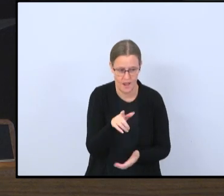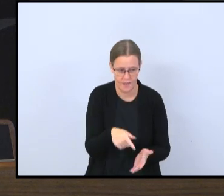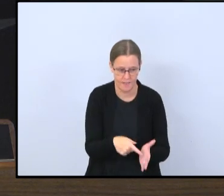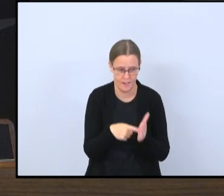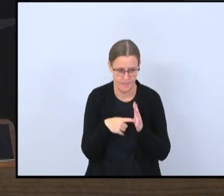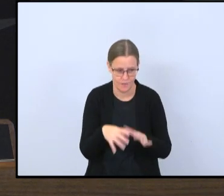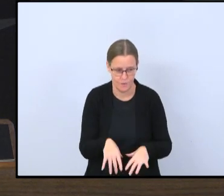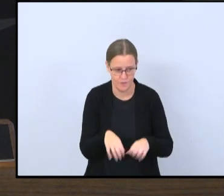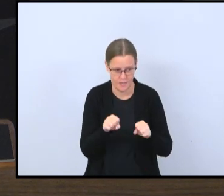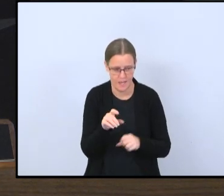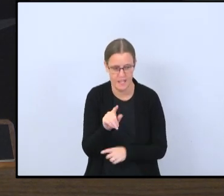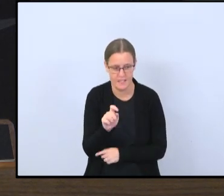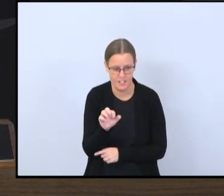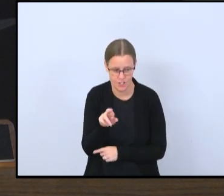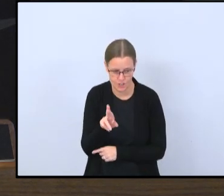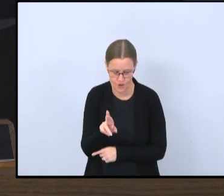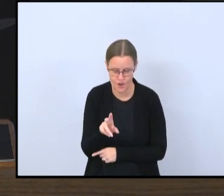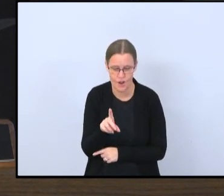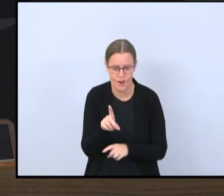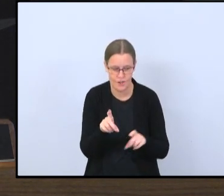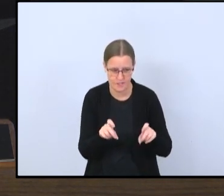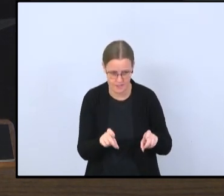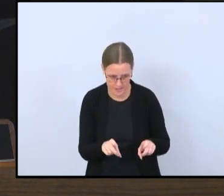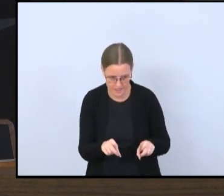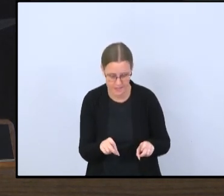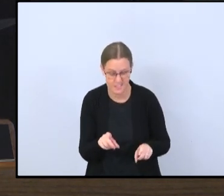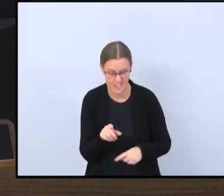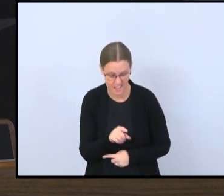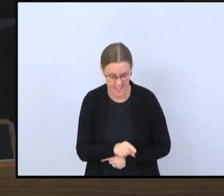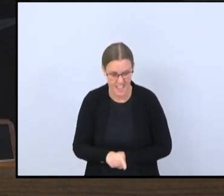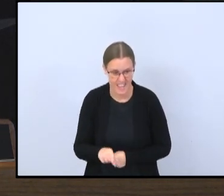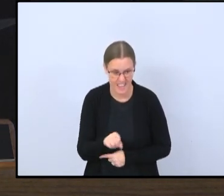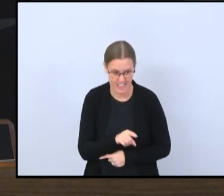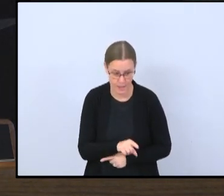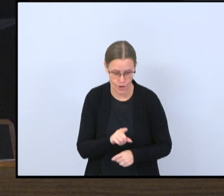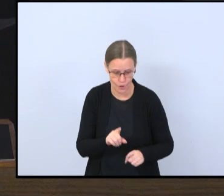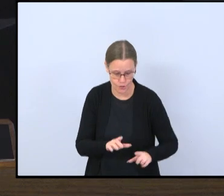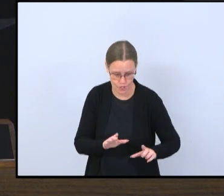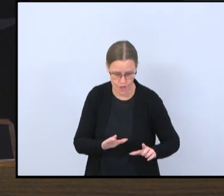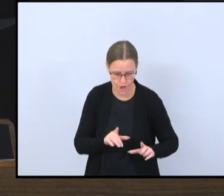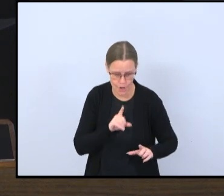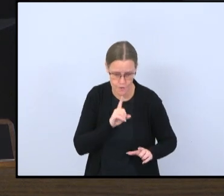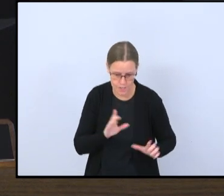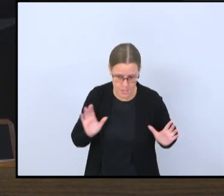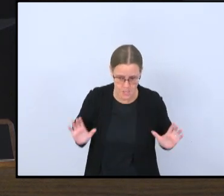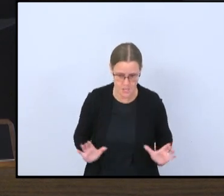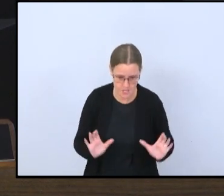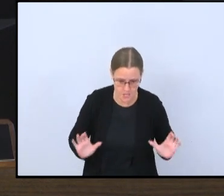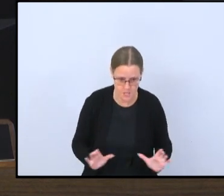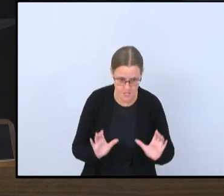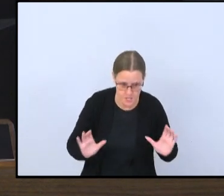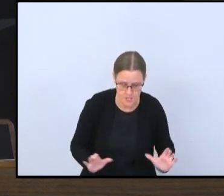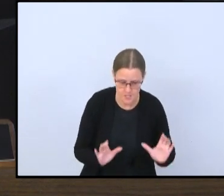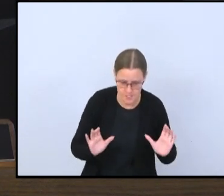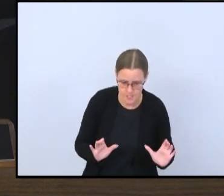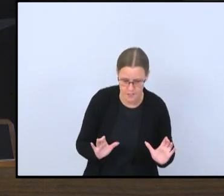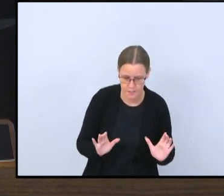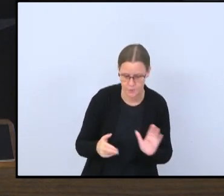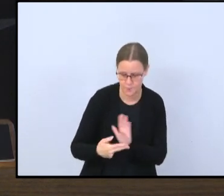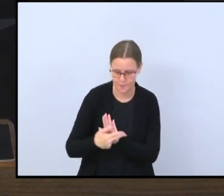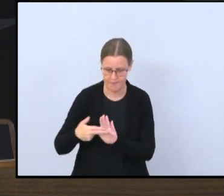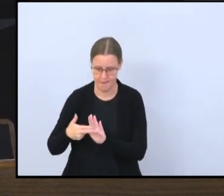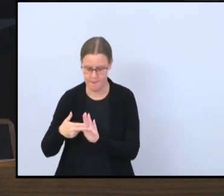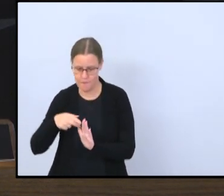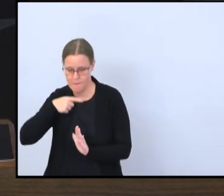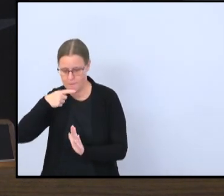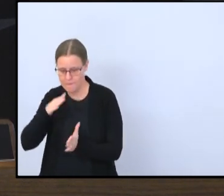measure are the same ones who are pushing an A through F accountability on public